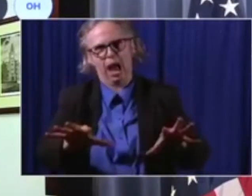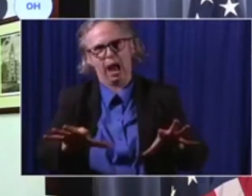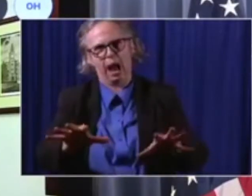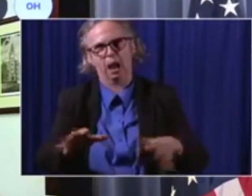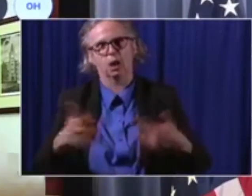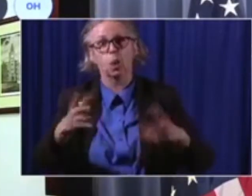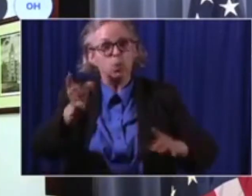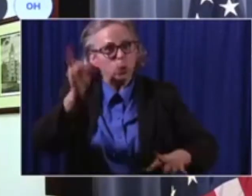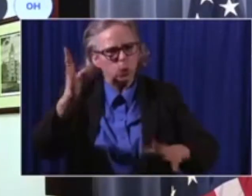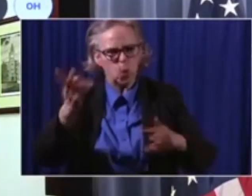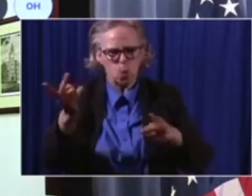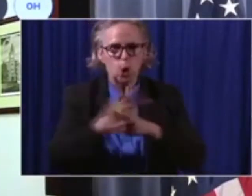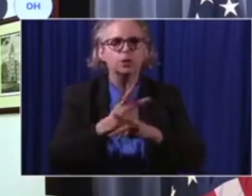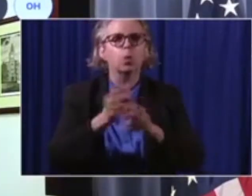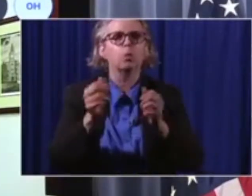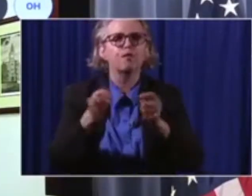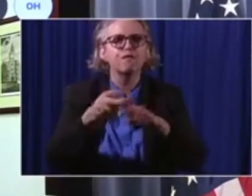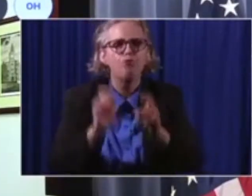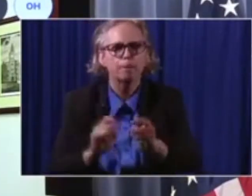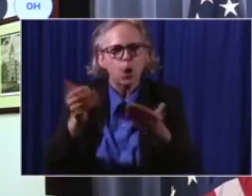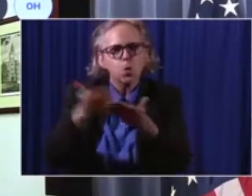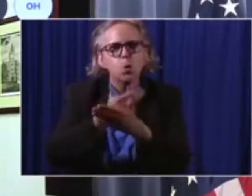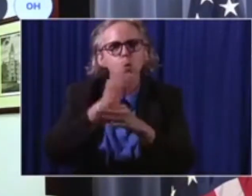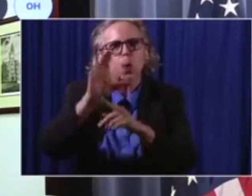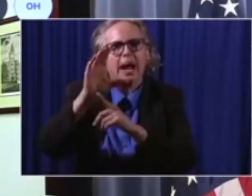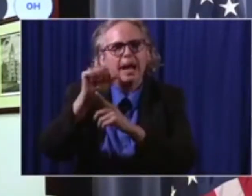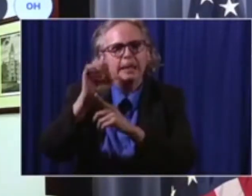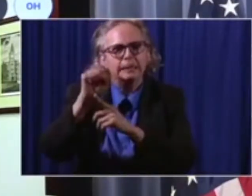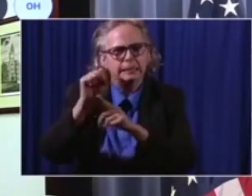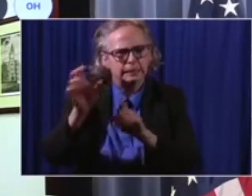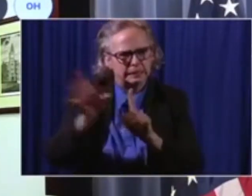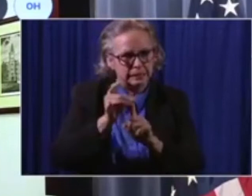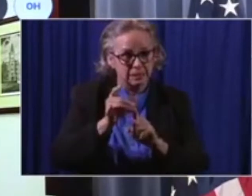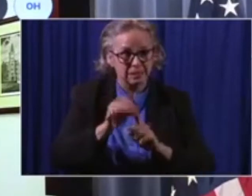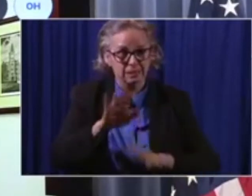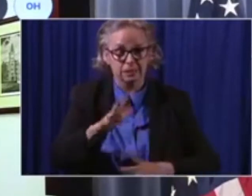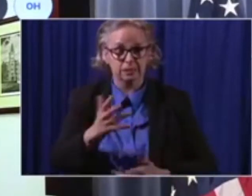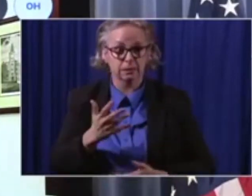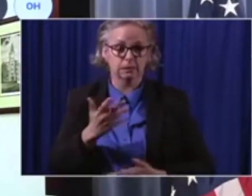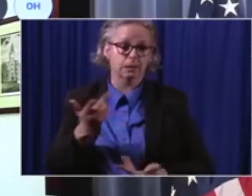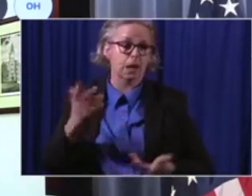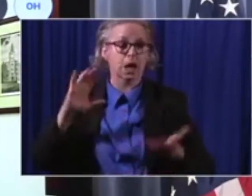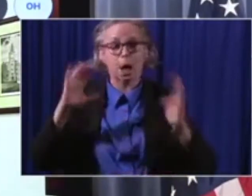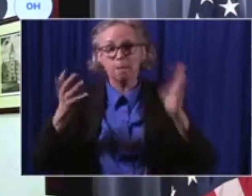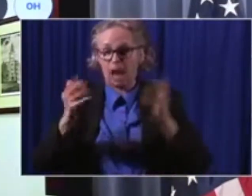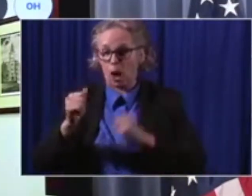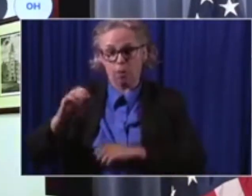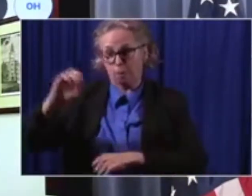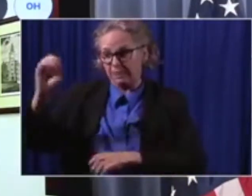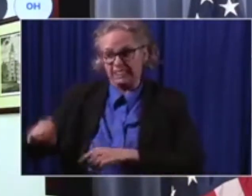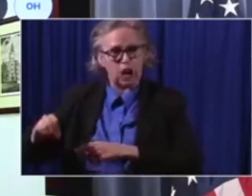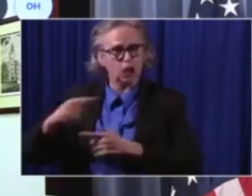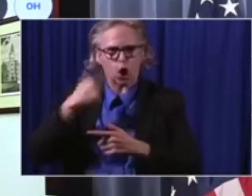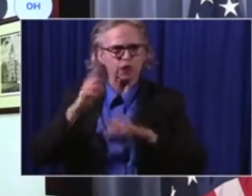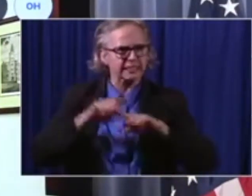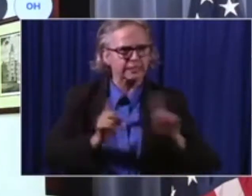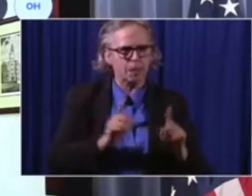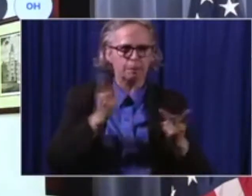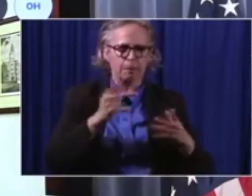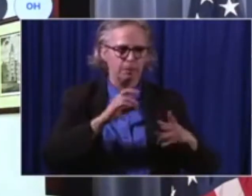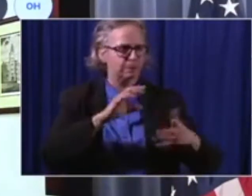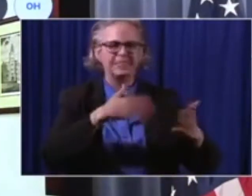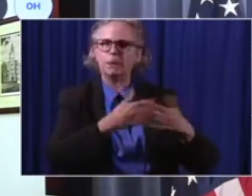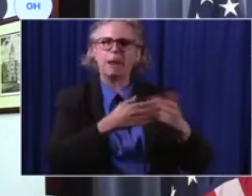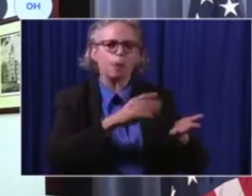from the first metric, which is normalizing it based on the population, this is normalizing that trend based on that county's